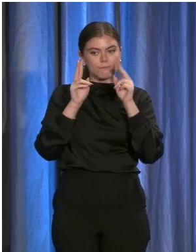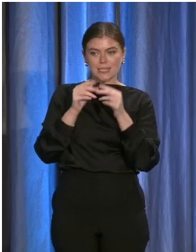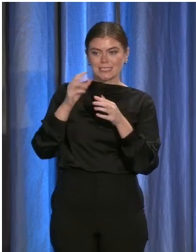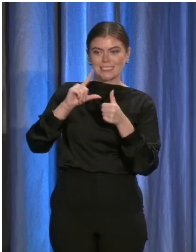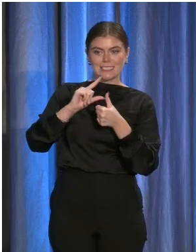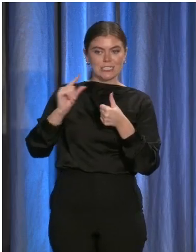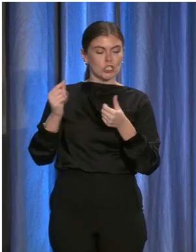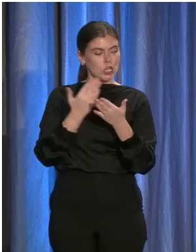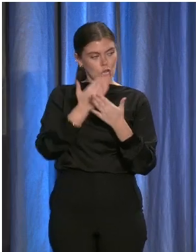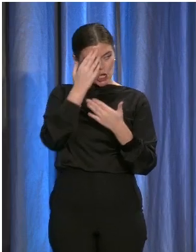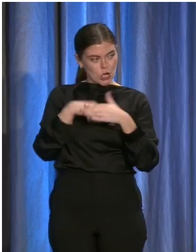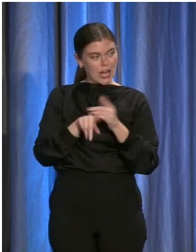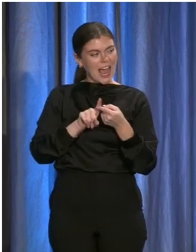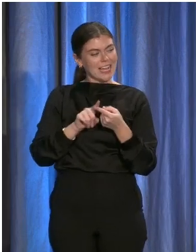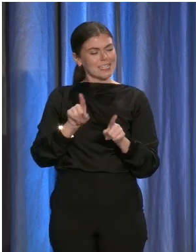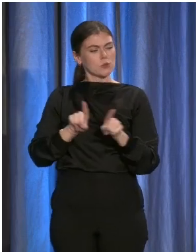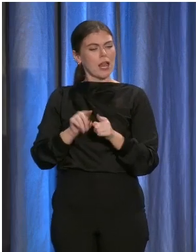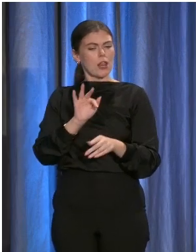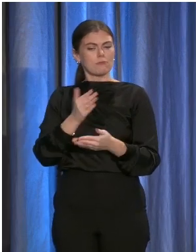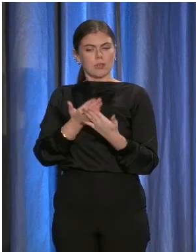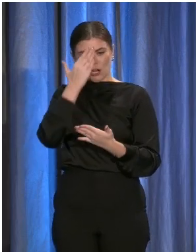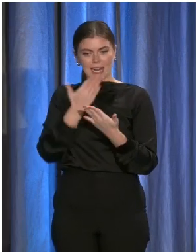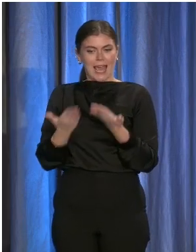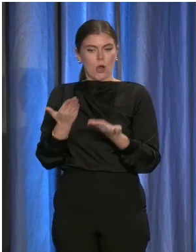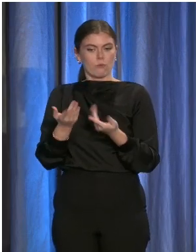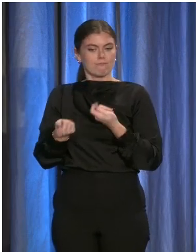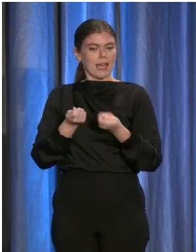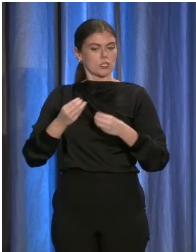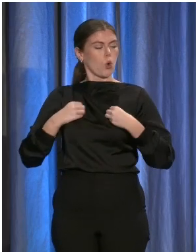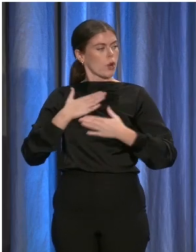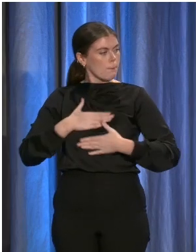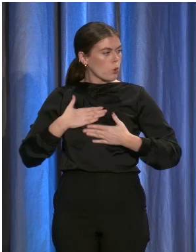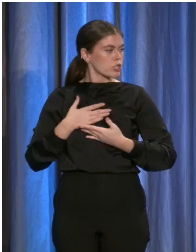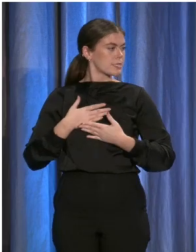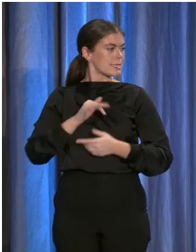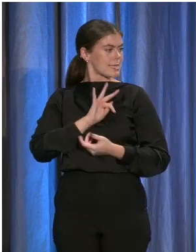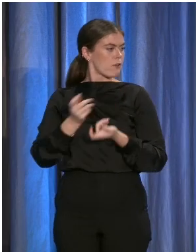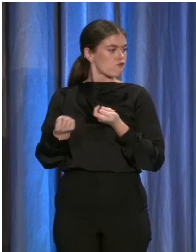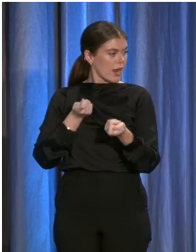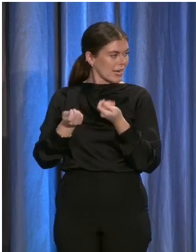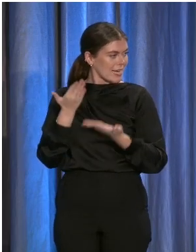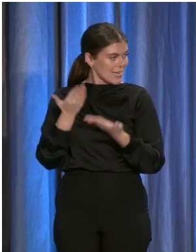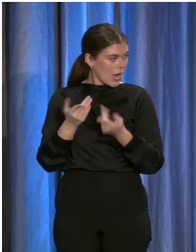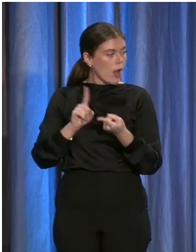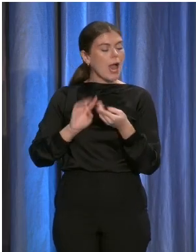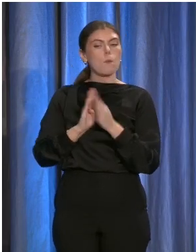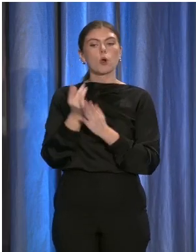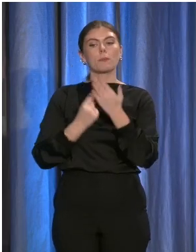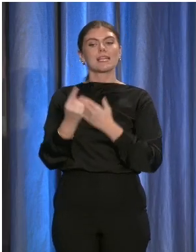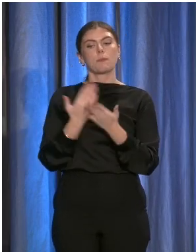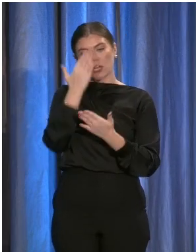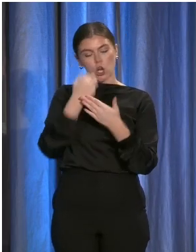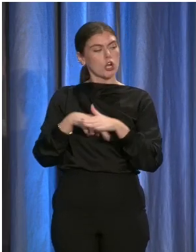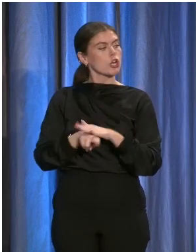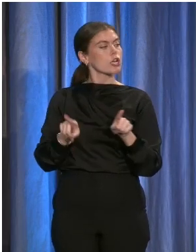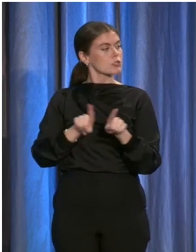how to become self-regulated, managing emotions and managing behaviour, and becoming an independent learner,